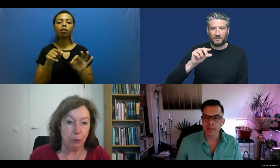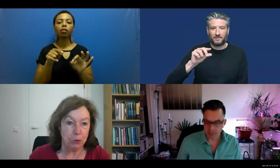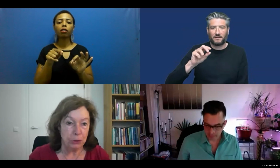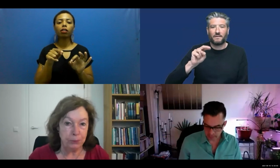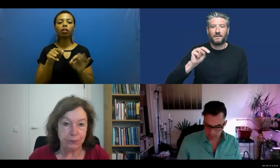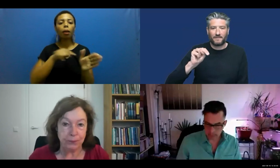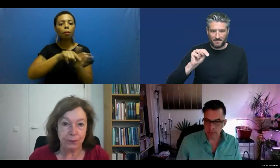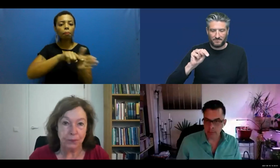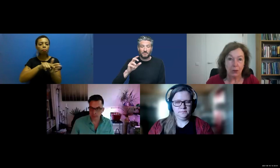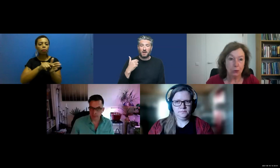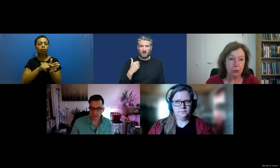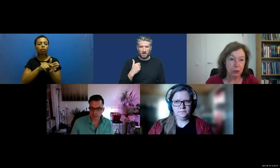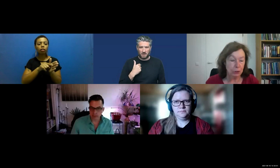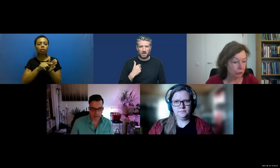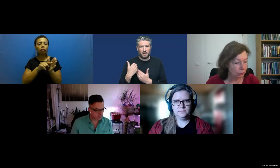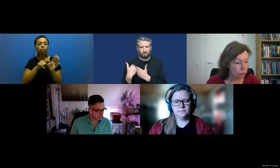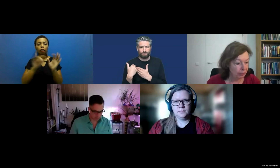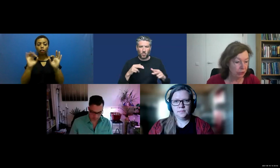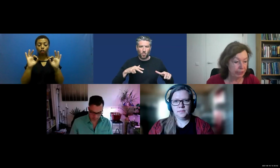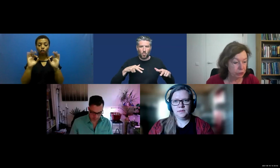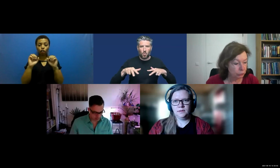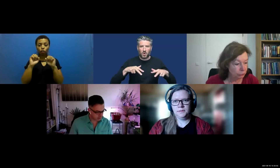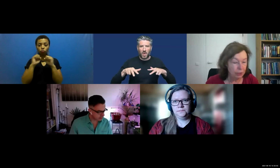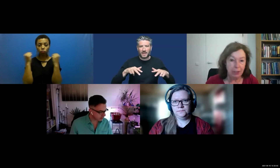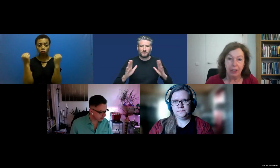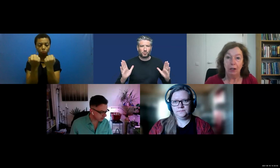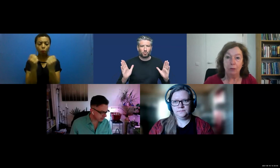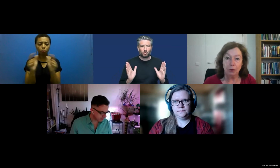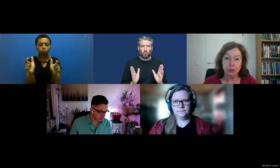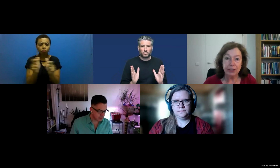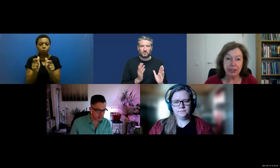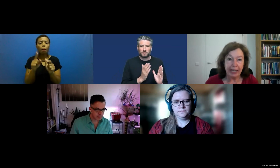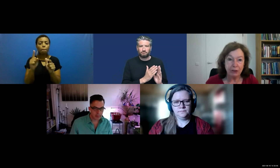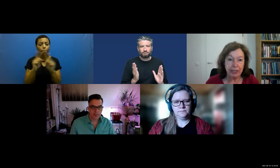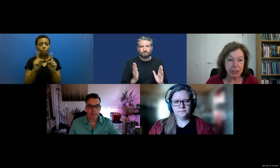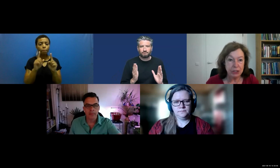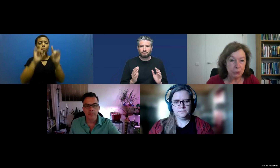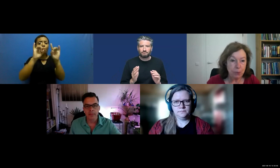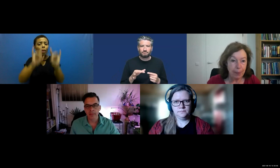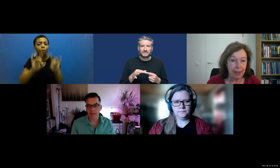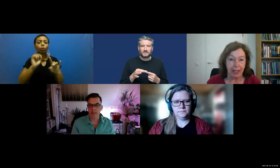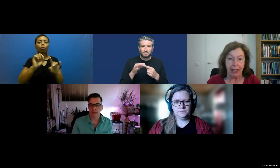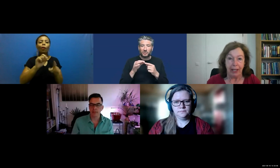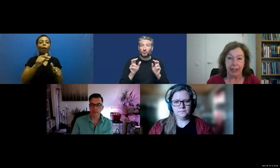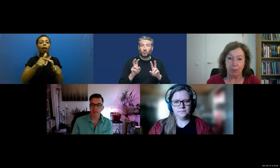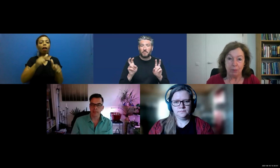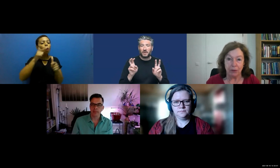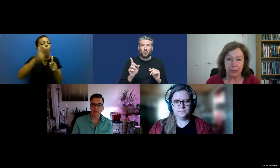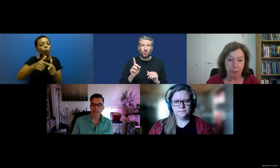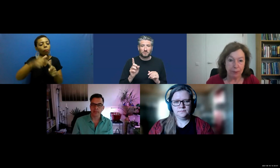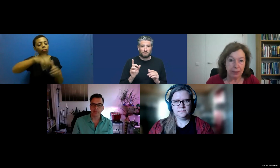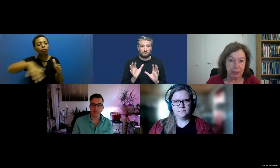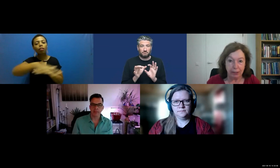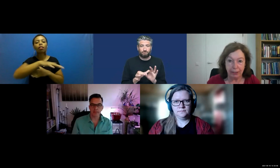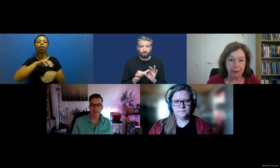research symposium on the special issue of frontiers in education. And I'm